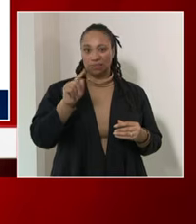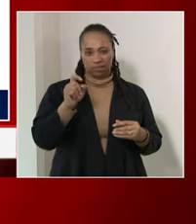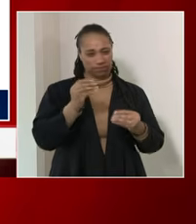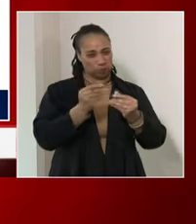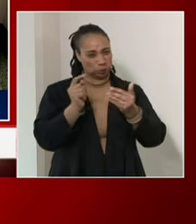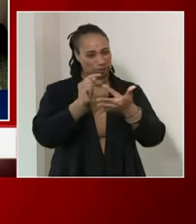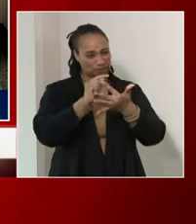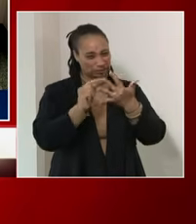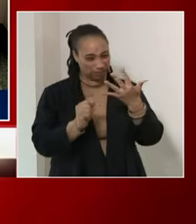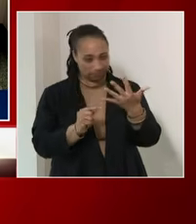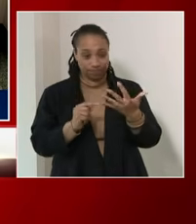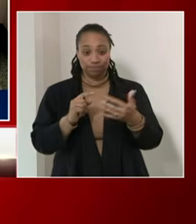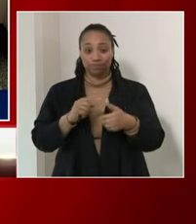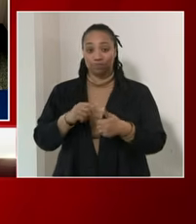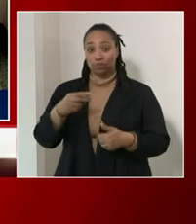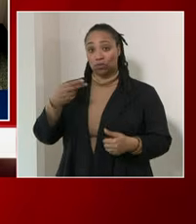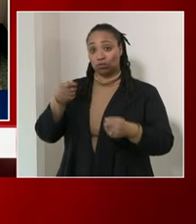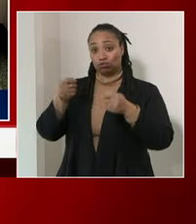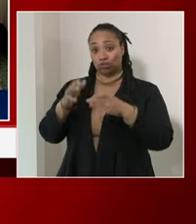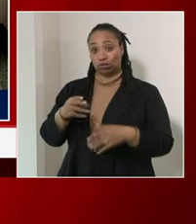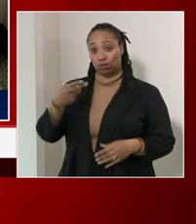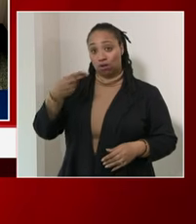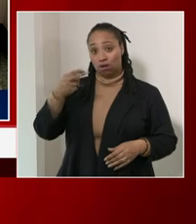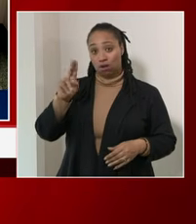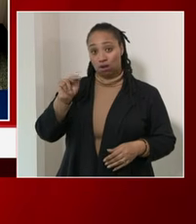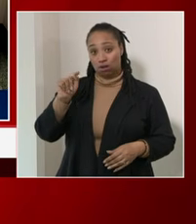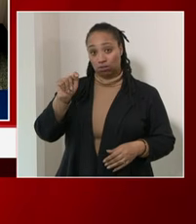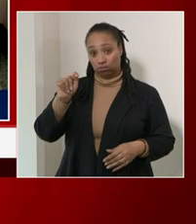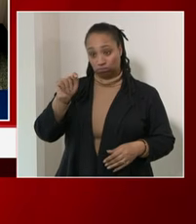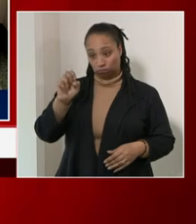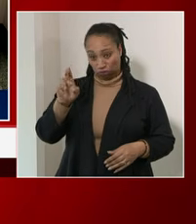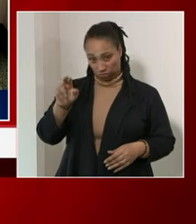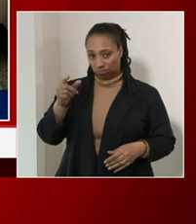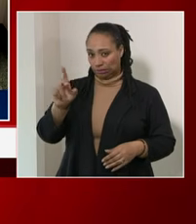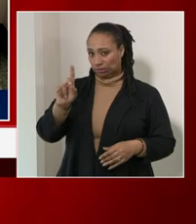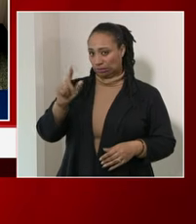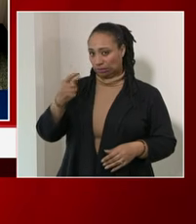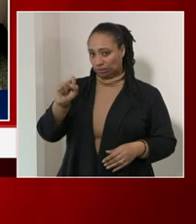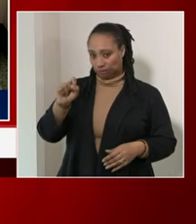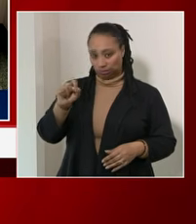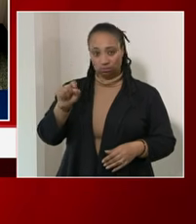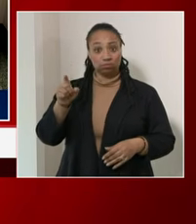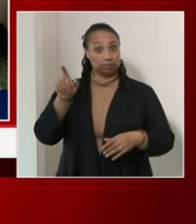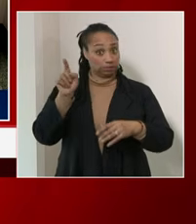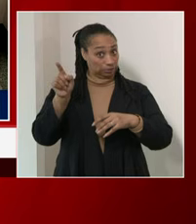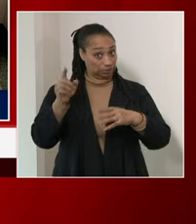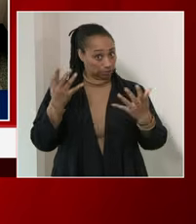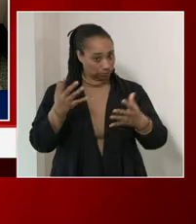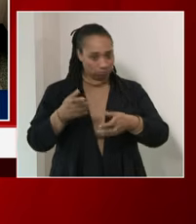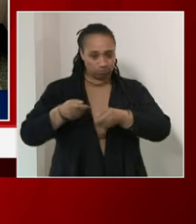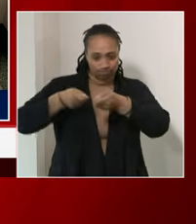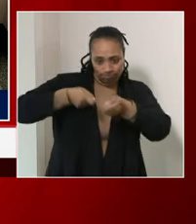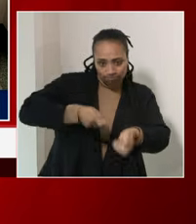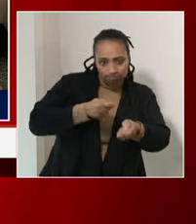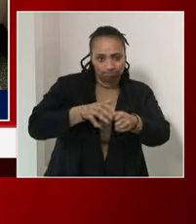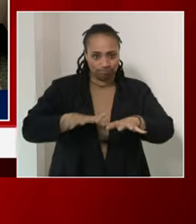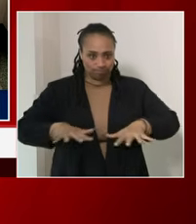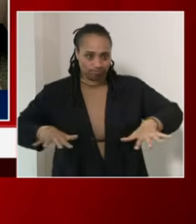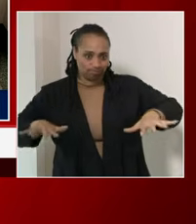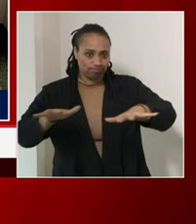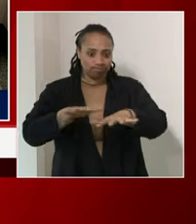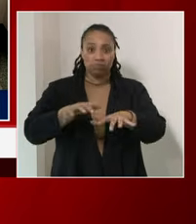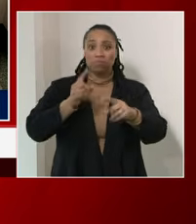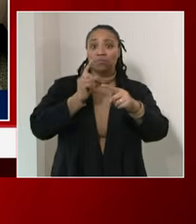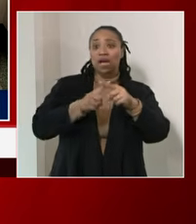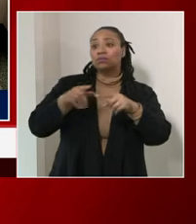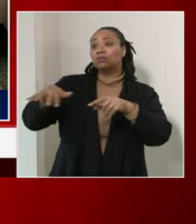all government facilities are accessible. That includes all of our public safety facilities as well